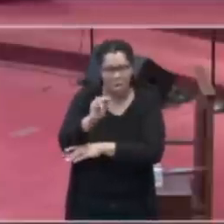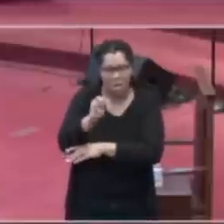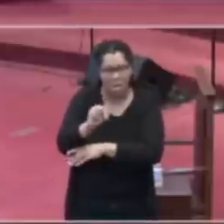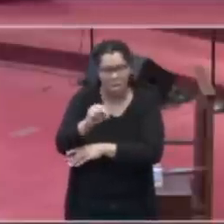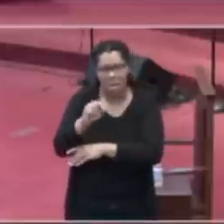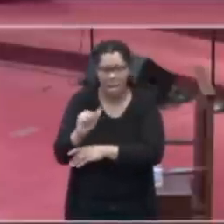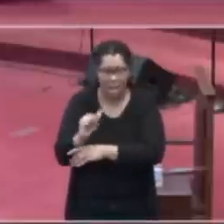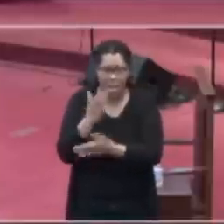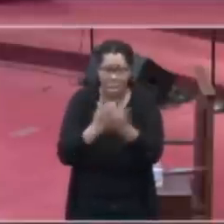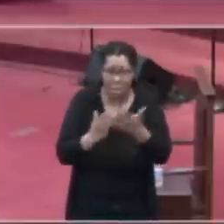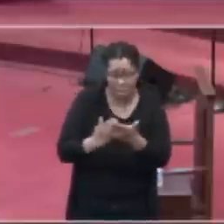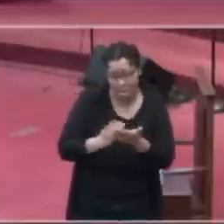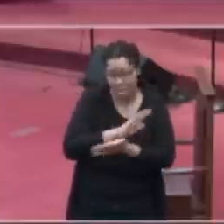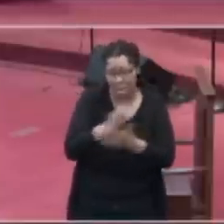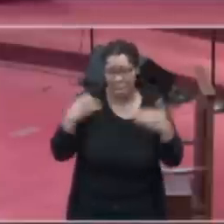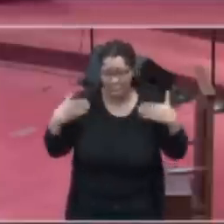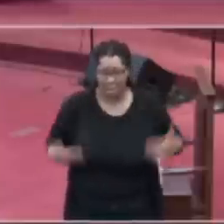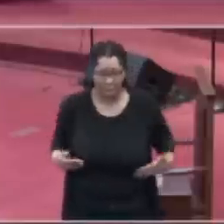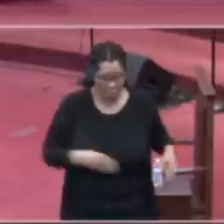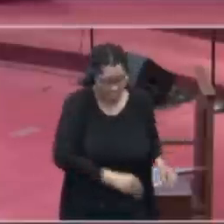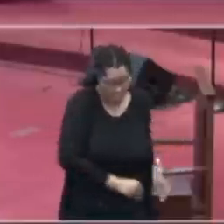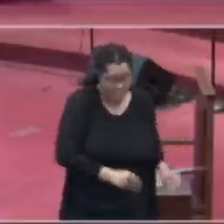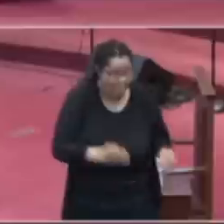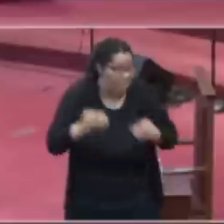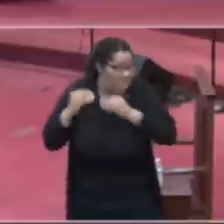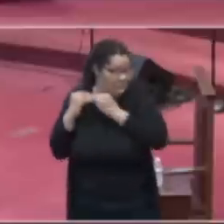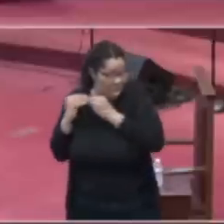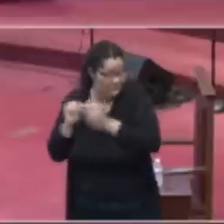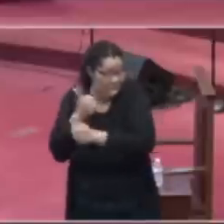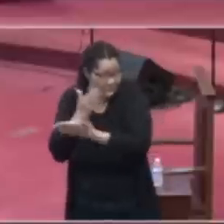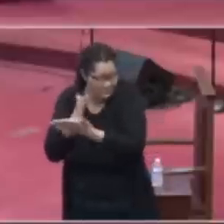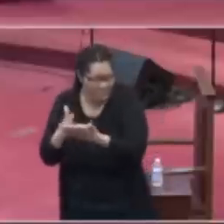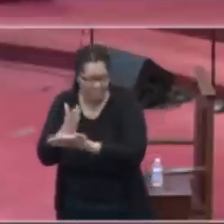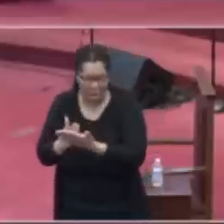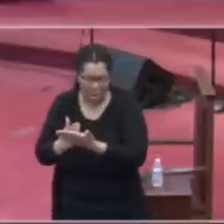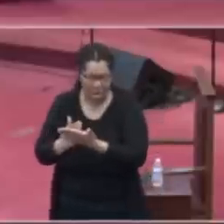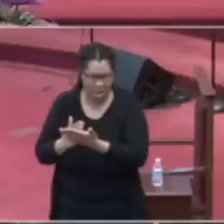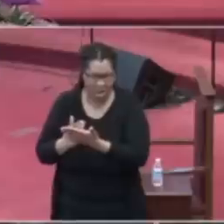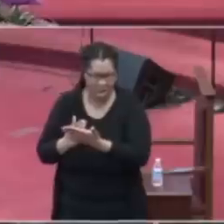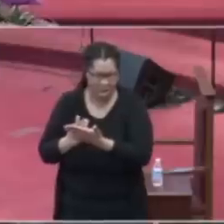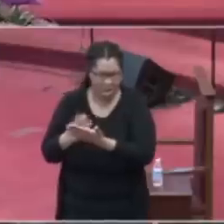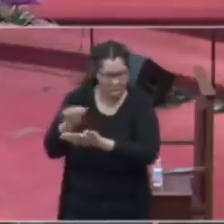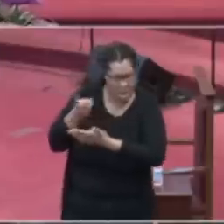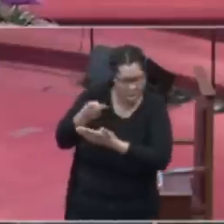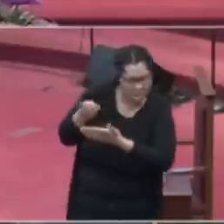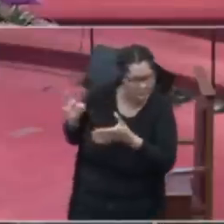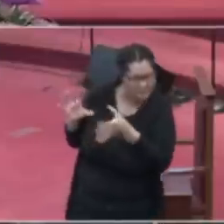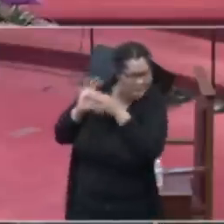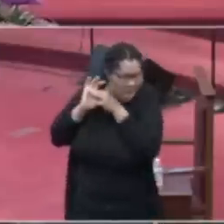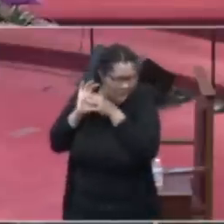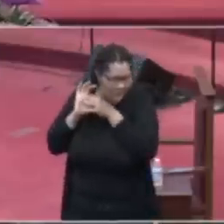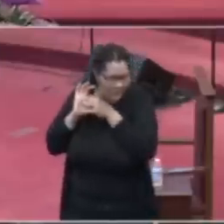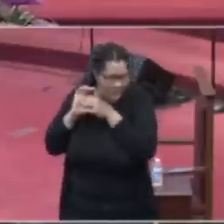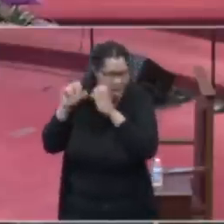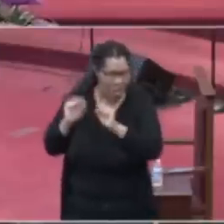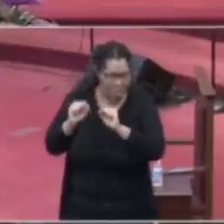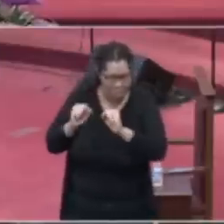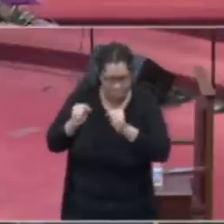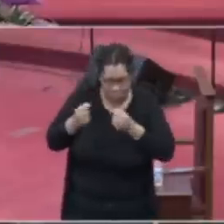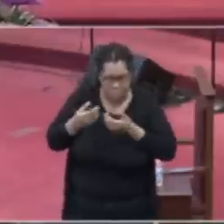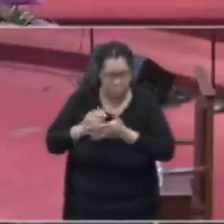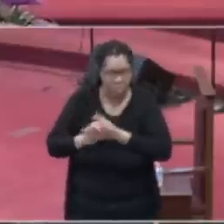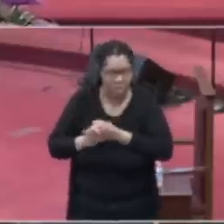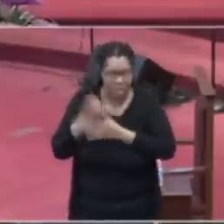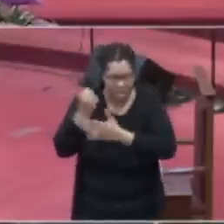piece of nerve from one part of your body and plant it in another part, those two separated pieces will eventually